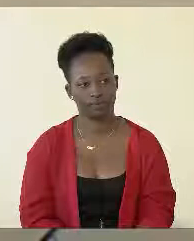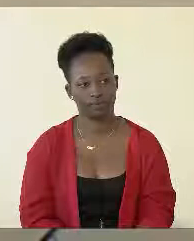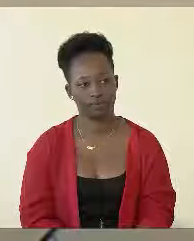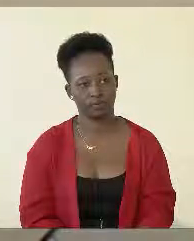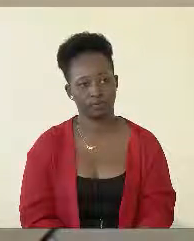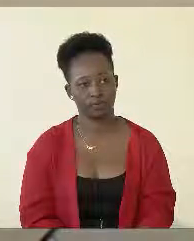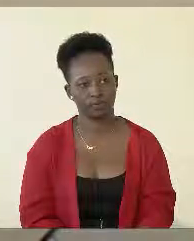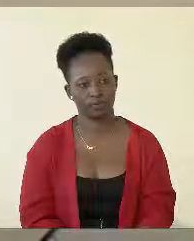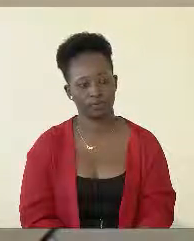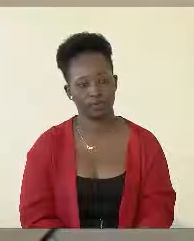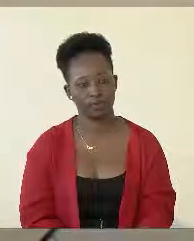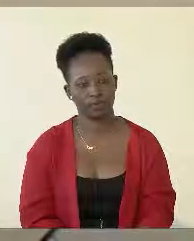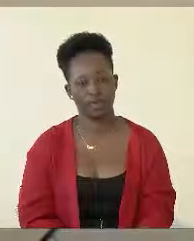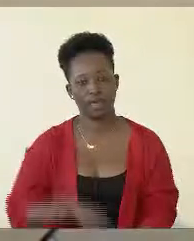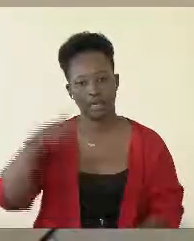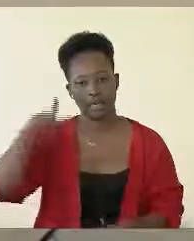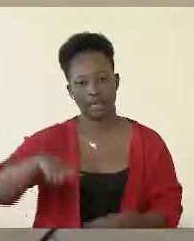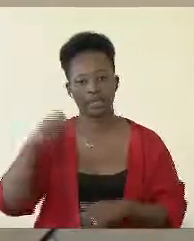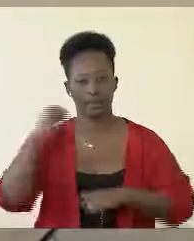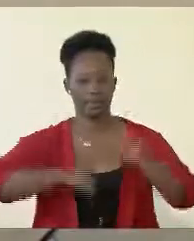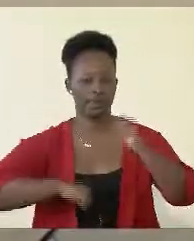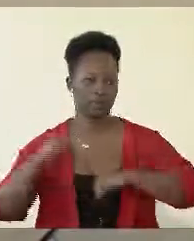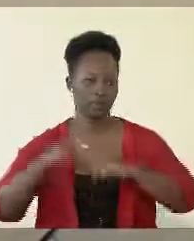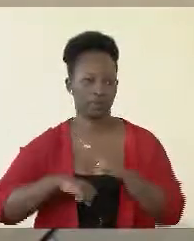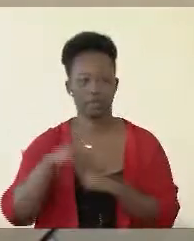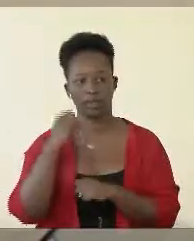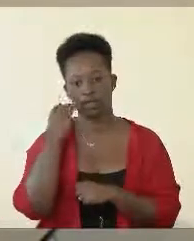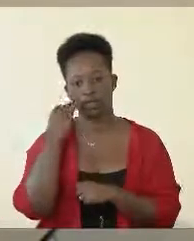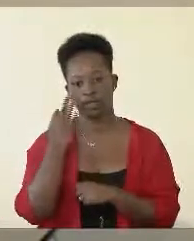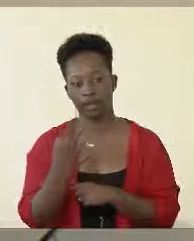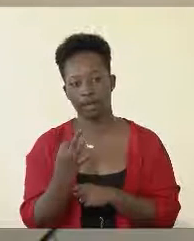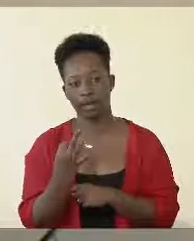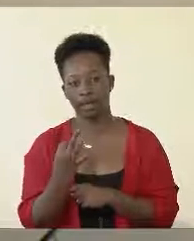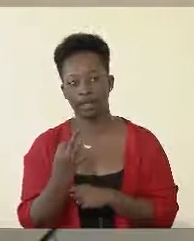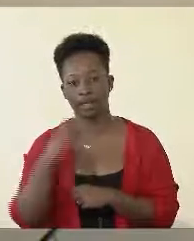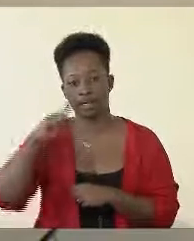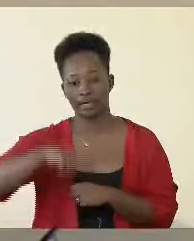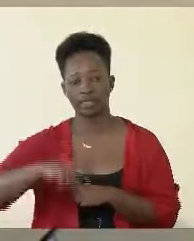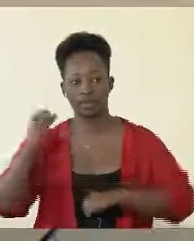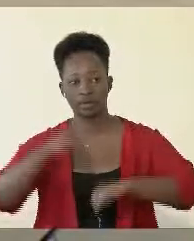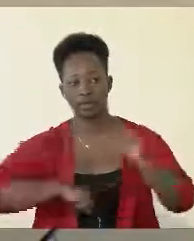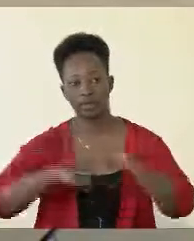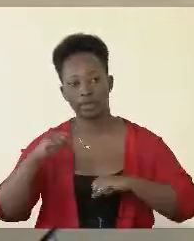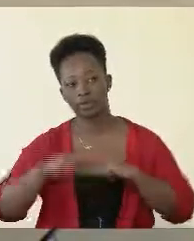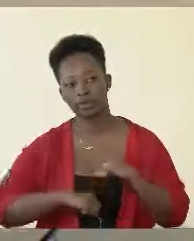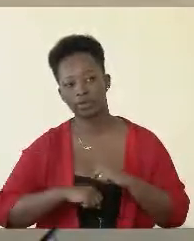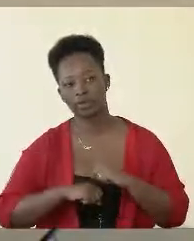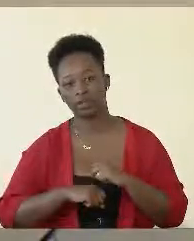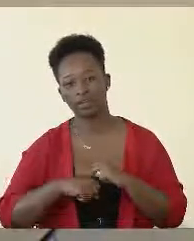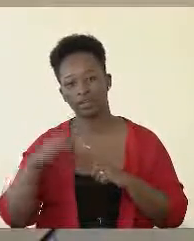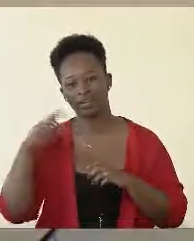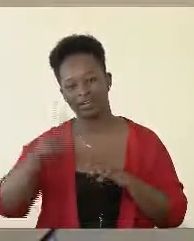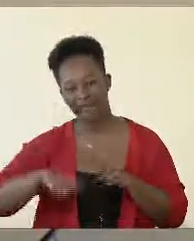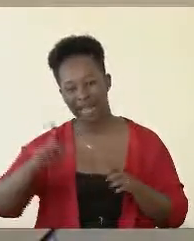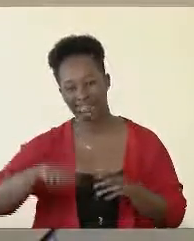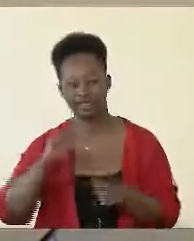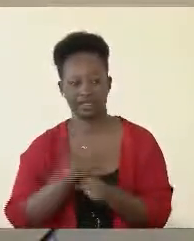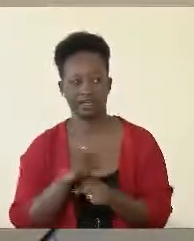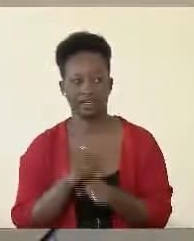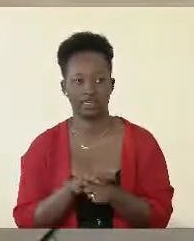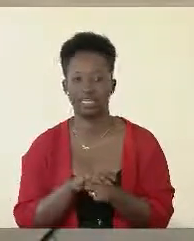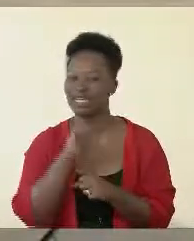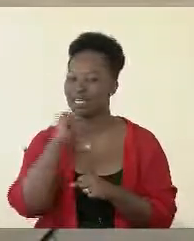your business. Less competition. If the level of competition is, if competition is very low, if there